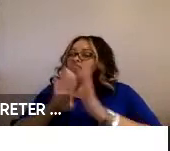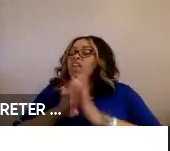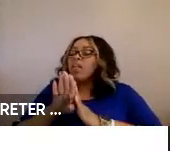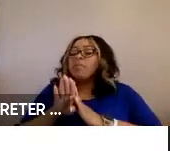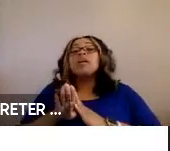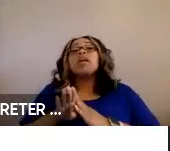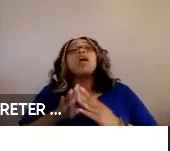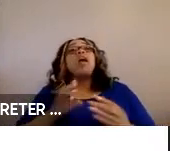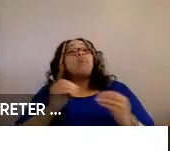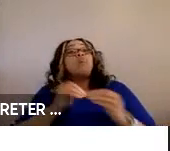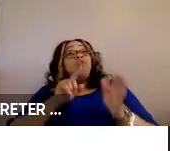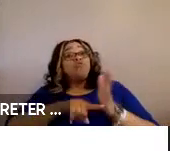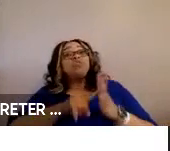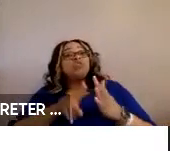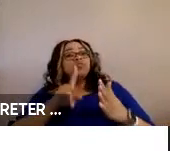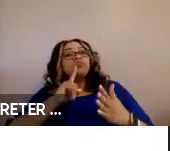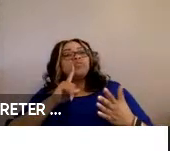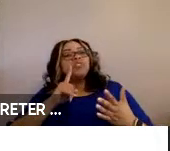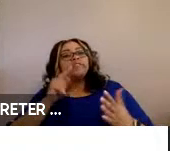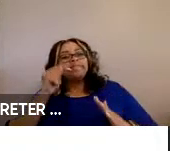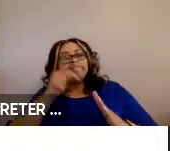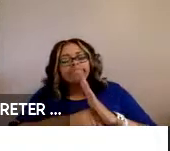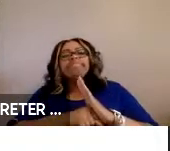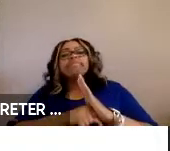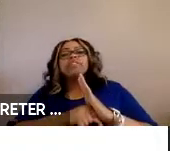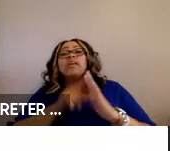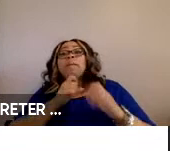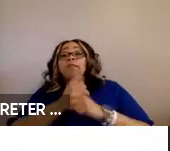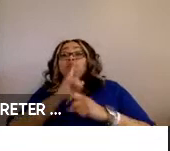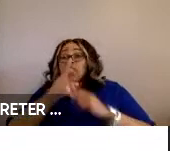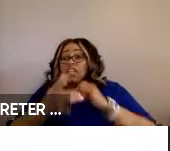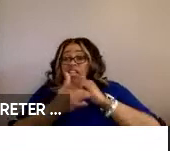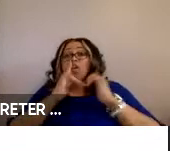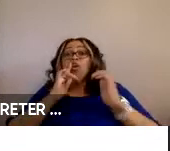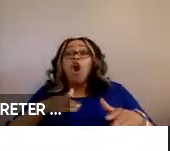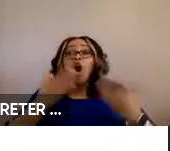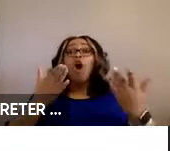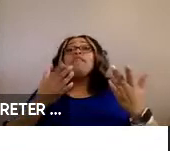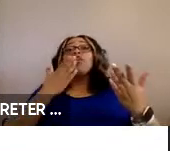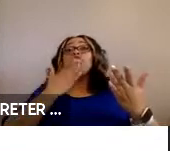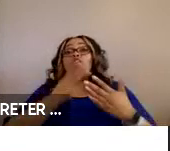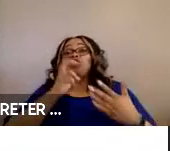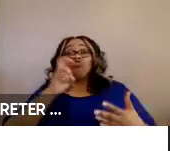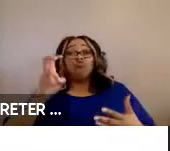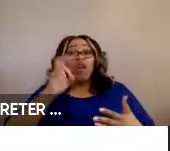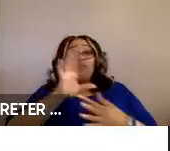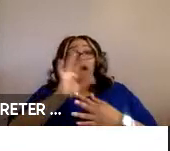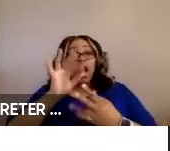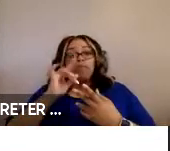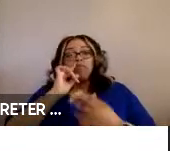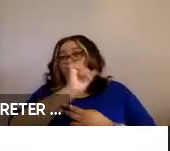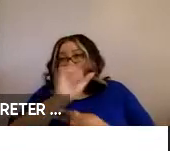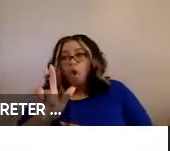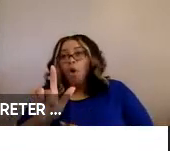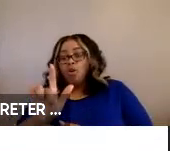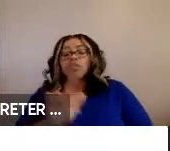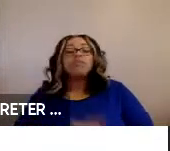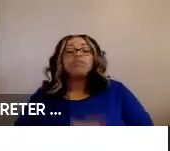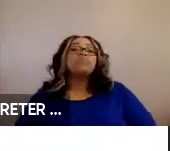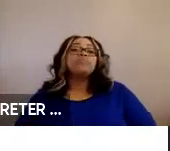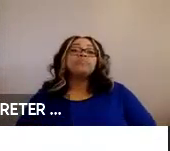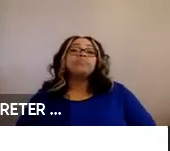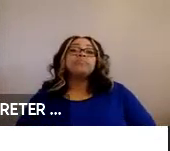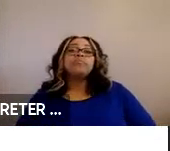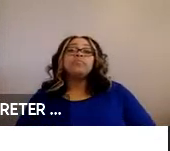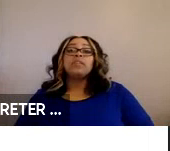research will contribute immensely to efforts to ensuring this technology can offer a viable travel option for everyone. Next slide,